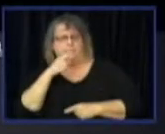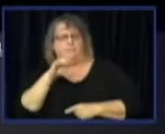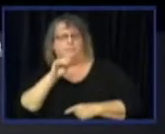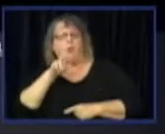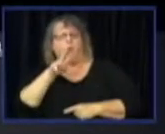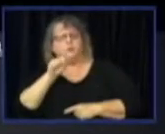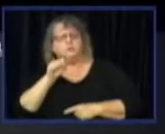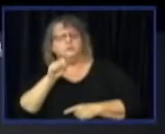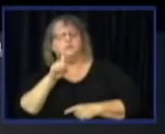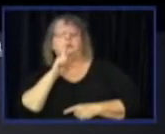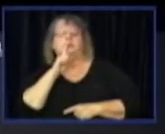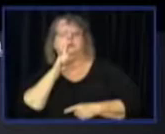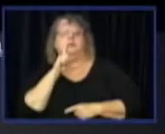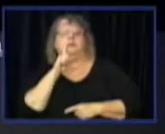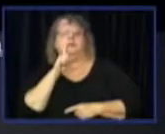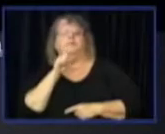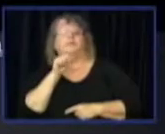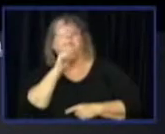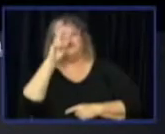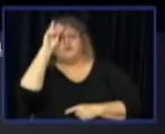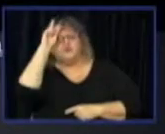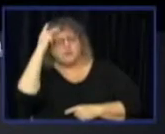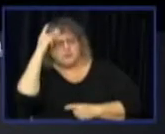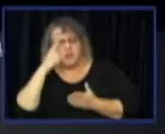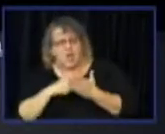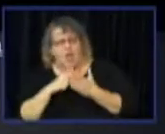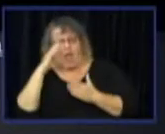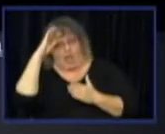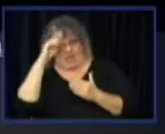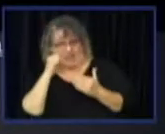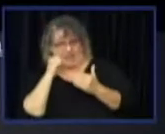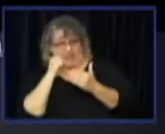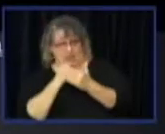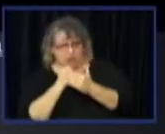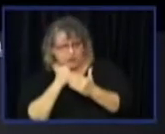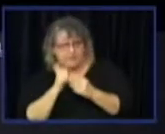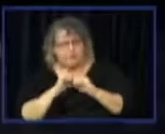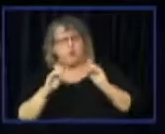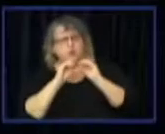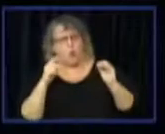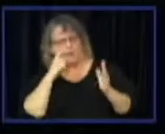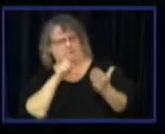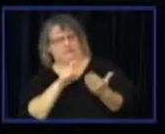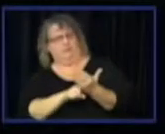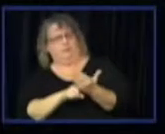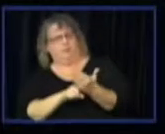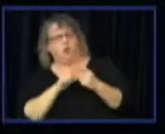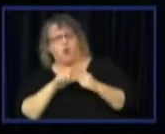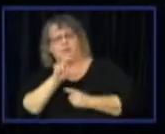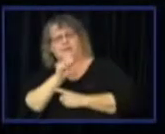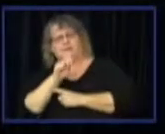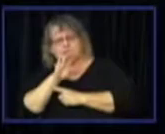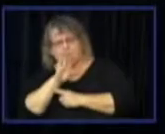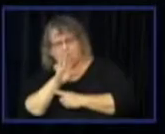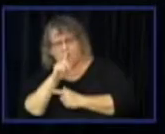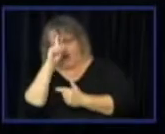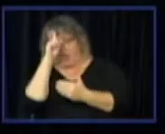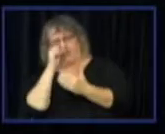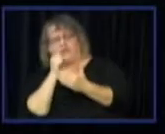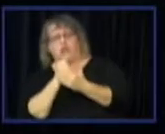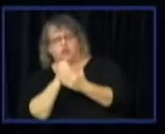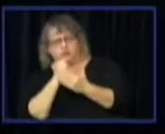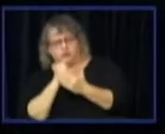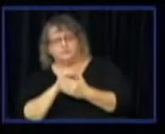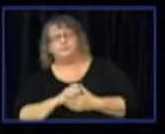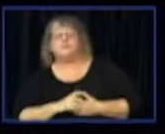are, really it's a misnomer, it's a concussion, but it's a concussion without symptoms. So we call it a subconcussive blow. And in